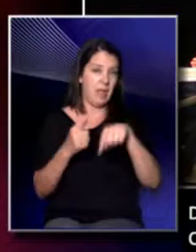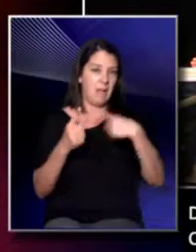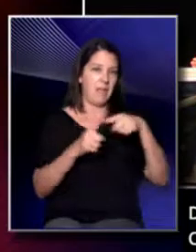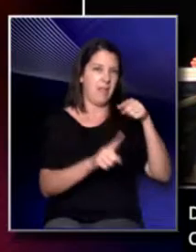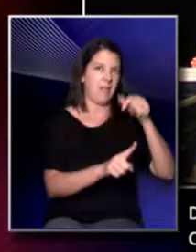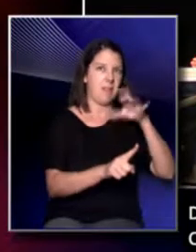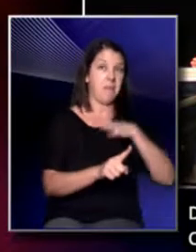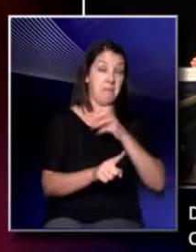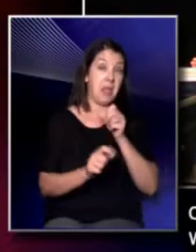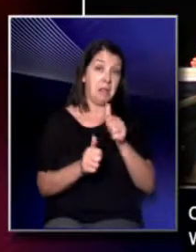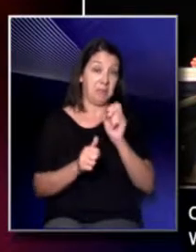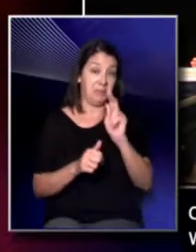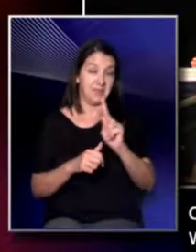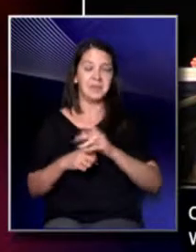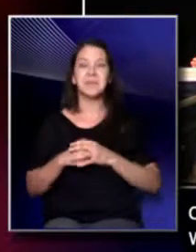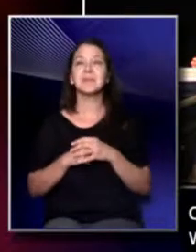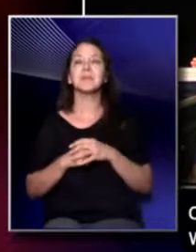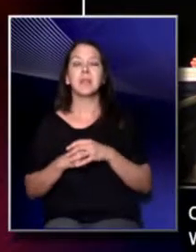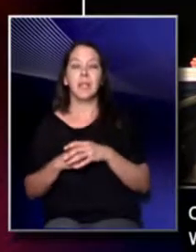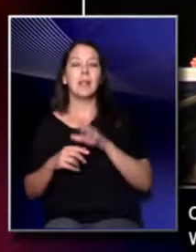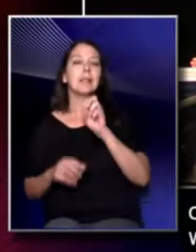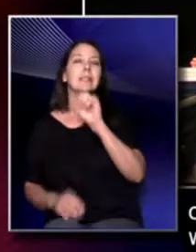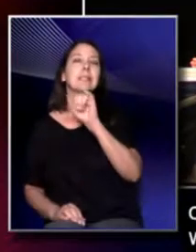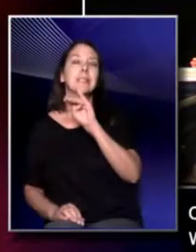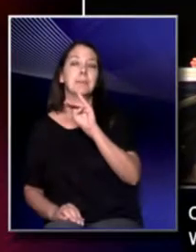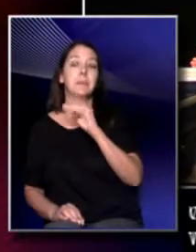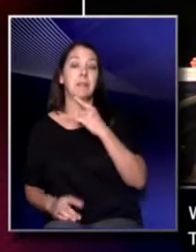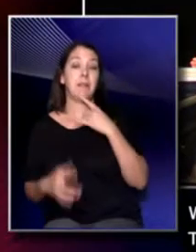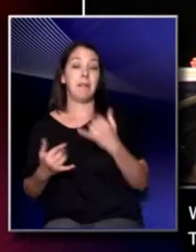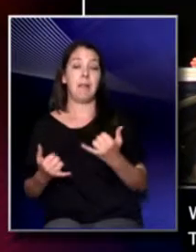going to say also going forward, in terms of the